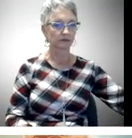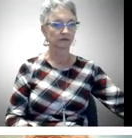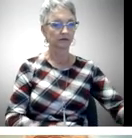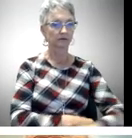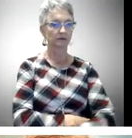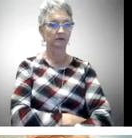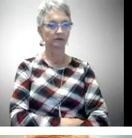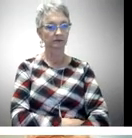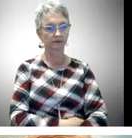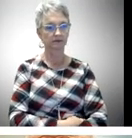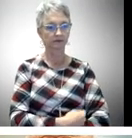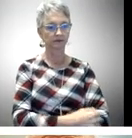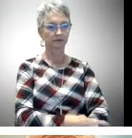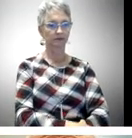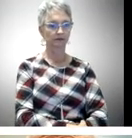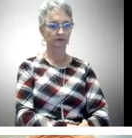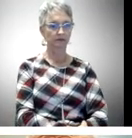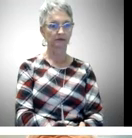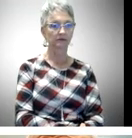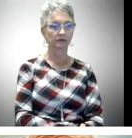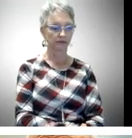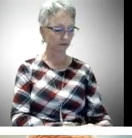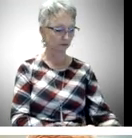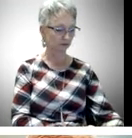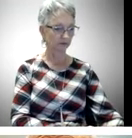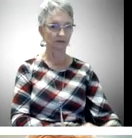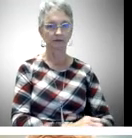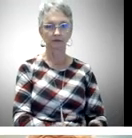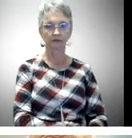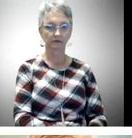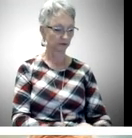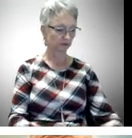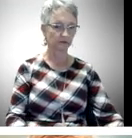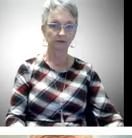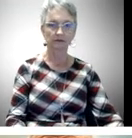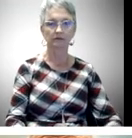is to look at what are the problems with guardianship. So the next slide, please.